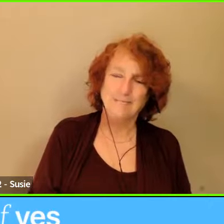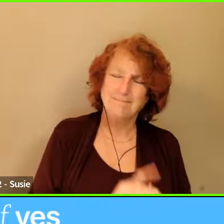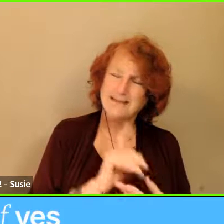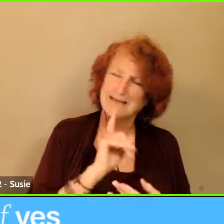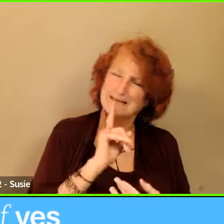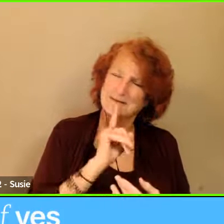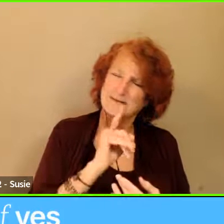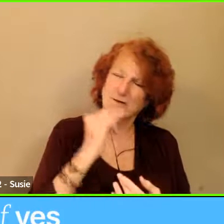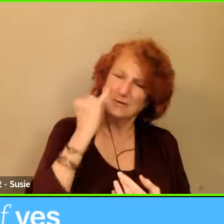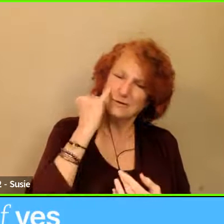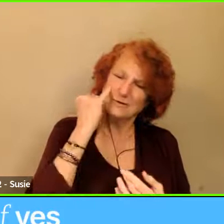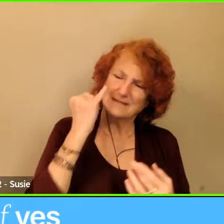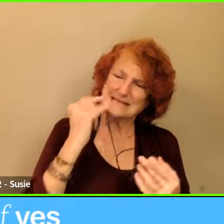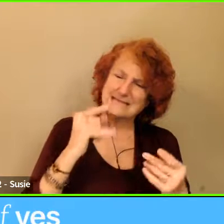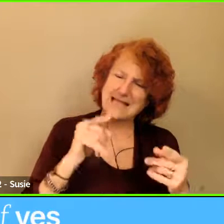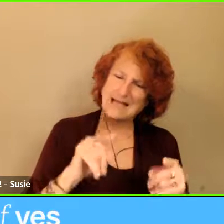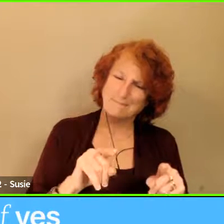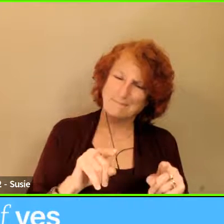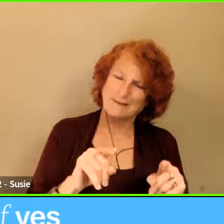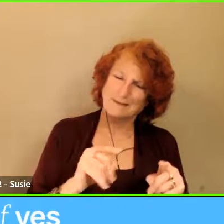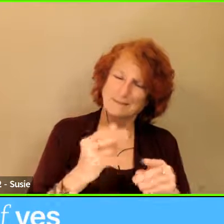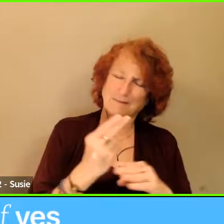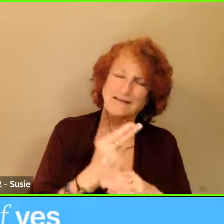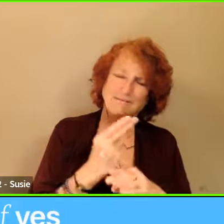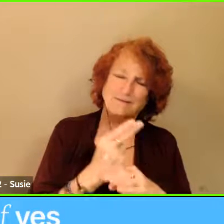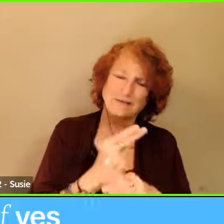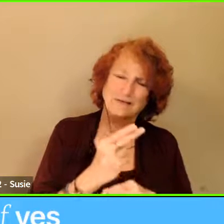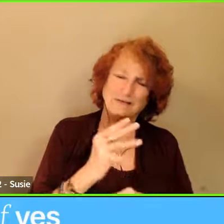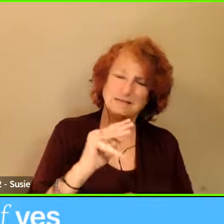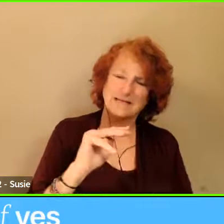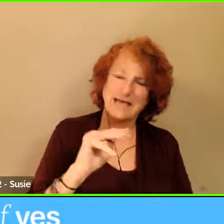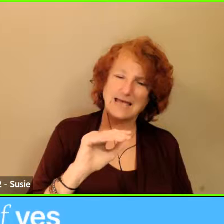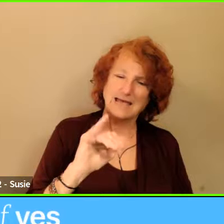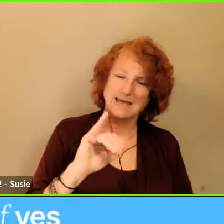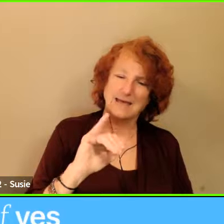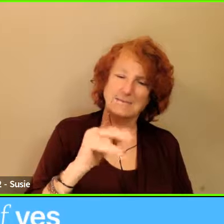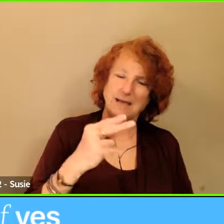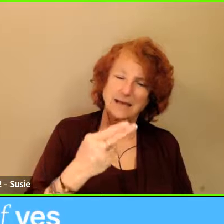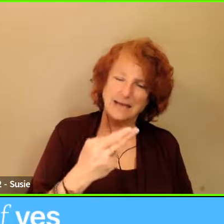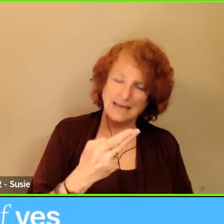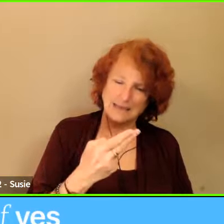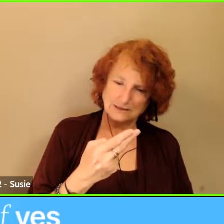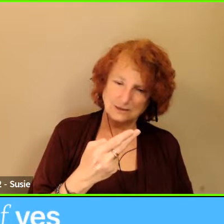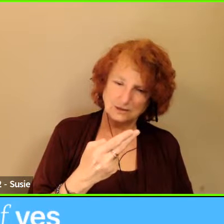would happen. However, if you use an MIH,